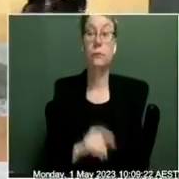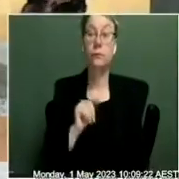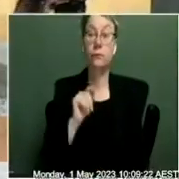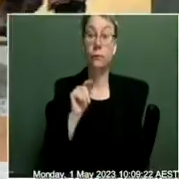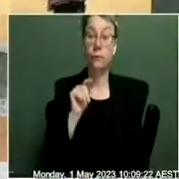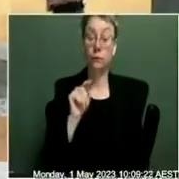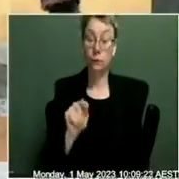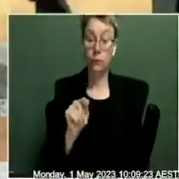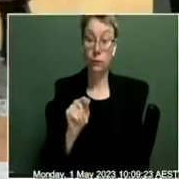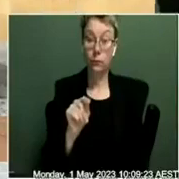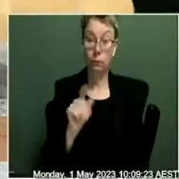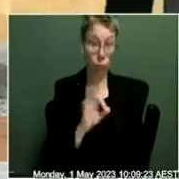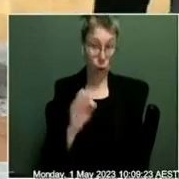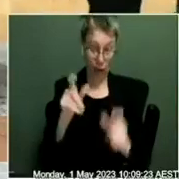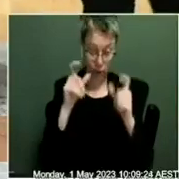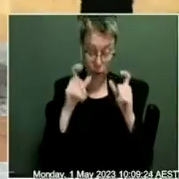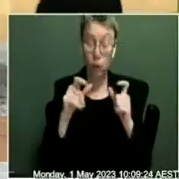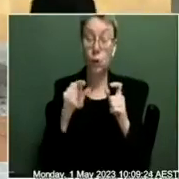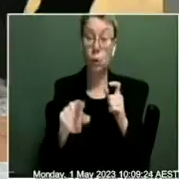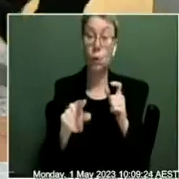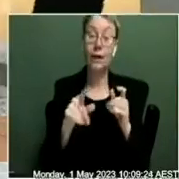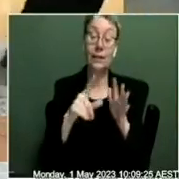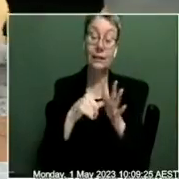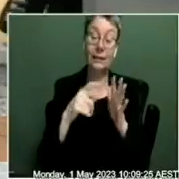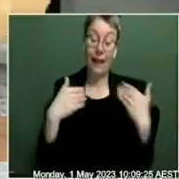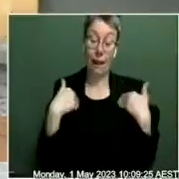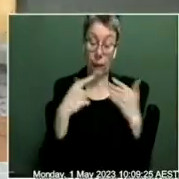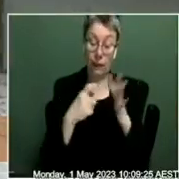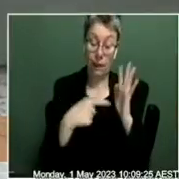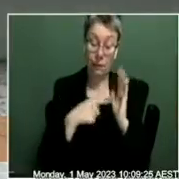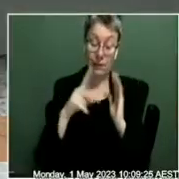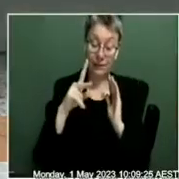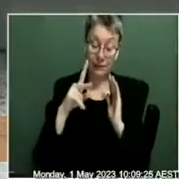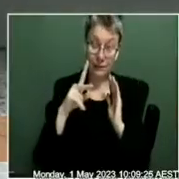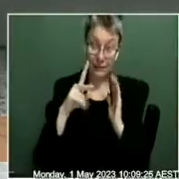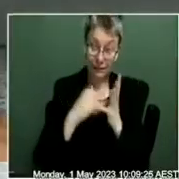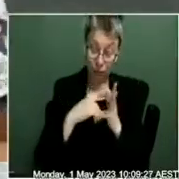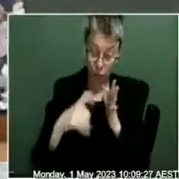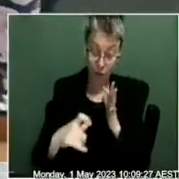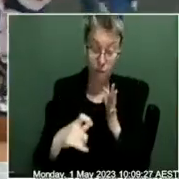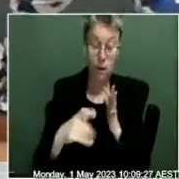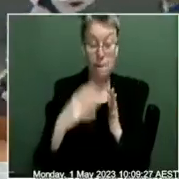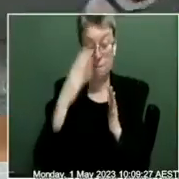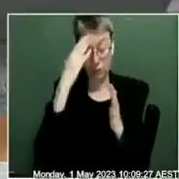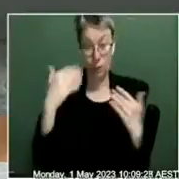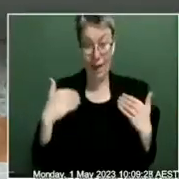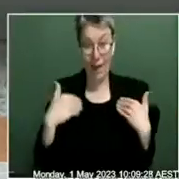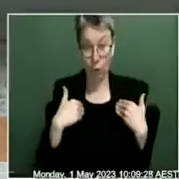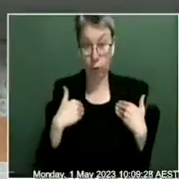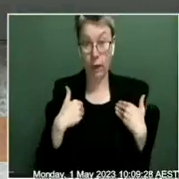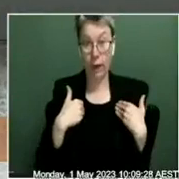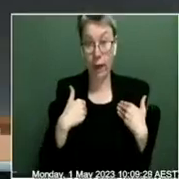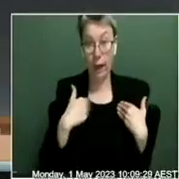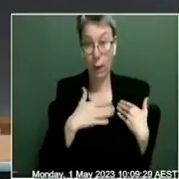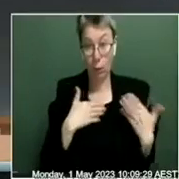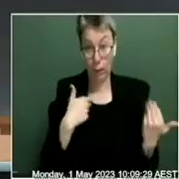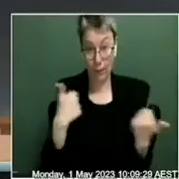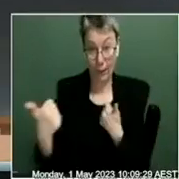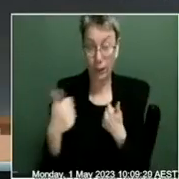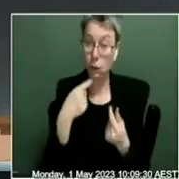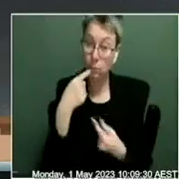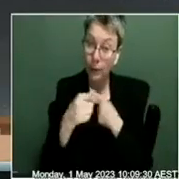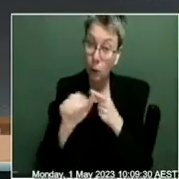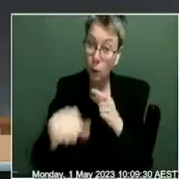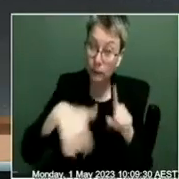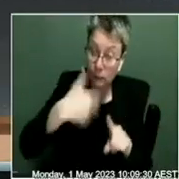professional background and qualifications to the Commissioners? Thank you, Ms. Fitzgerald. I'm the Deputy Secretary of Mental Health and Wellbeing in the